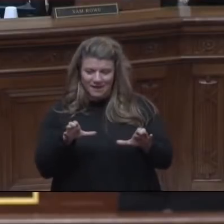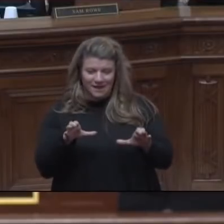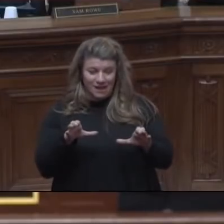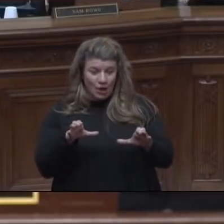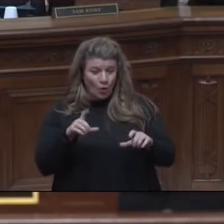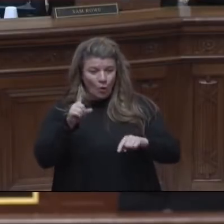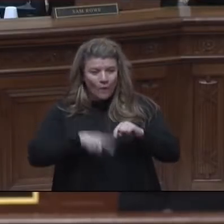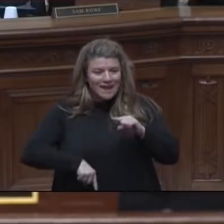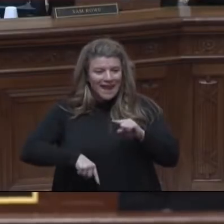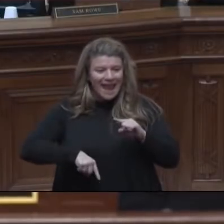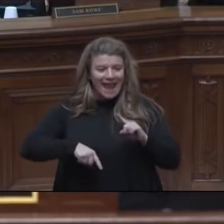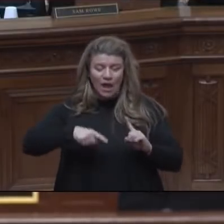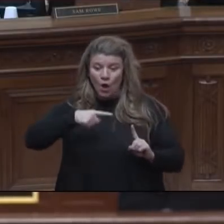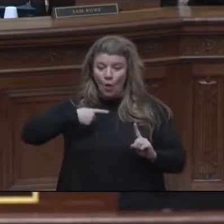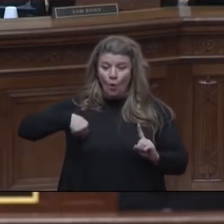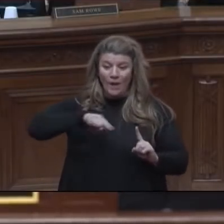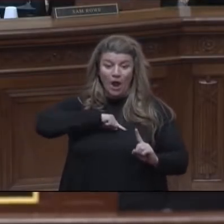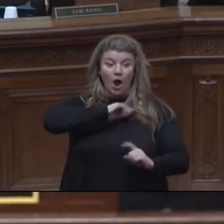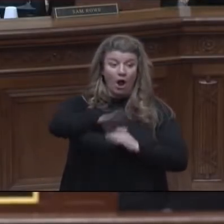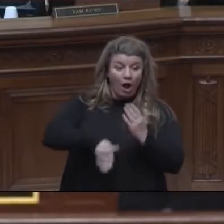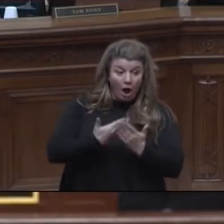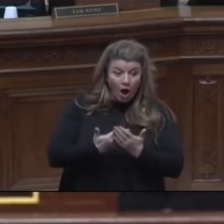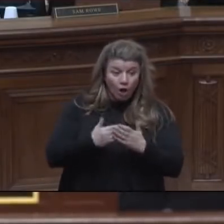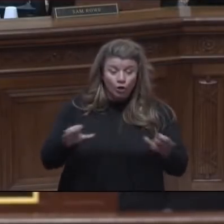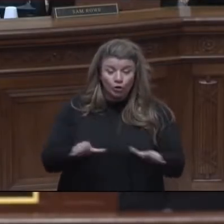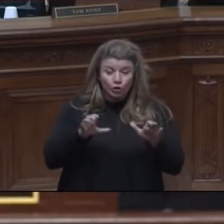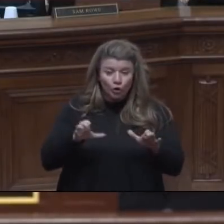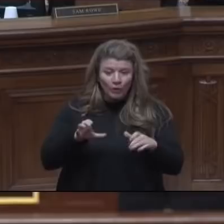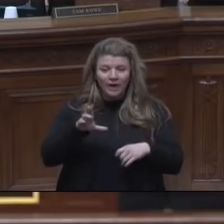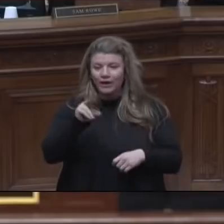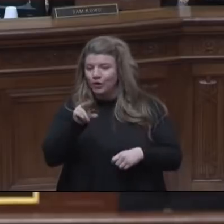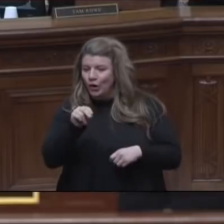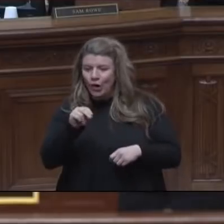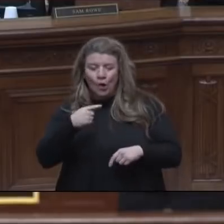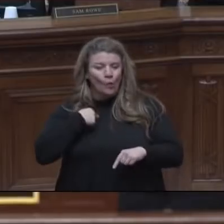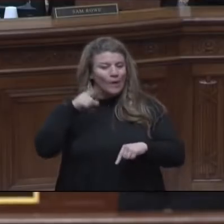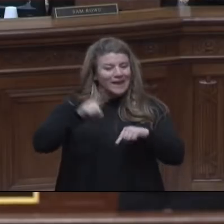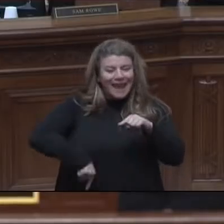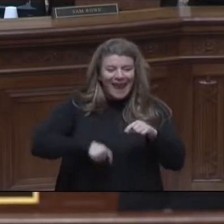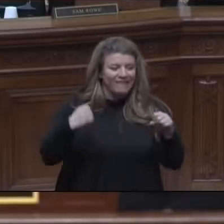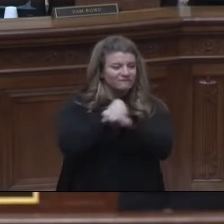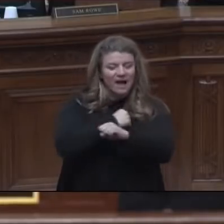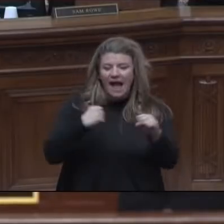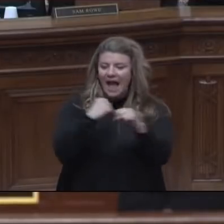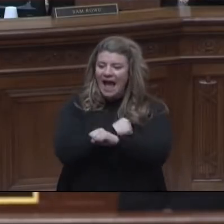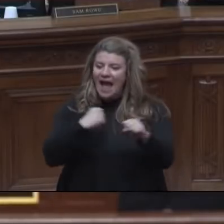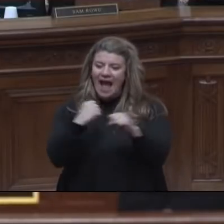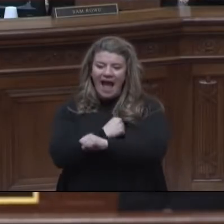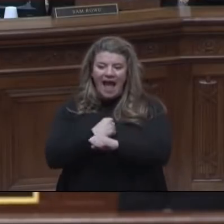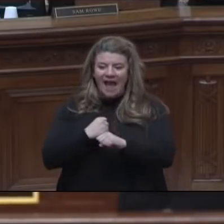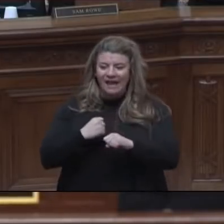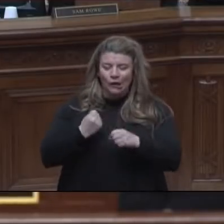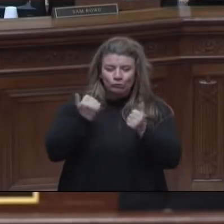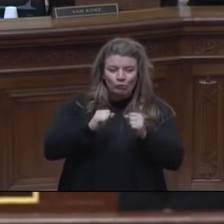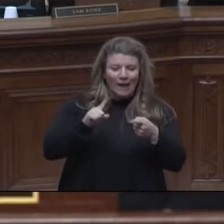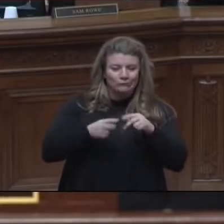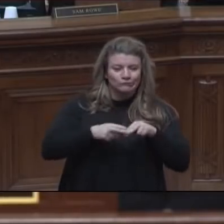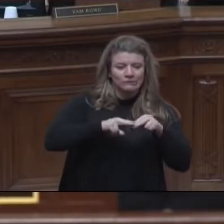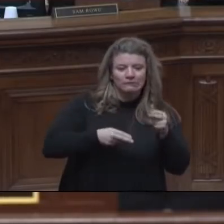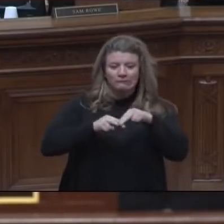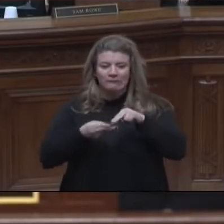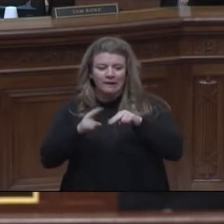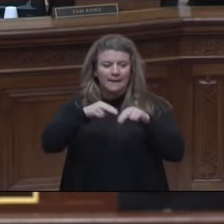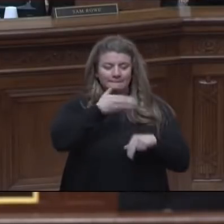cannot do it disrespectfully. We can't do it throwing rocks at one another. We can't do it trying to one-up each other all